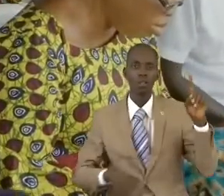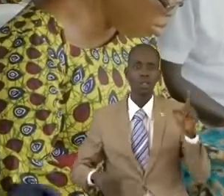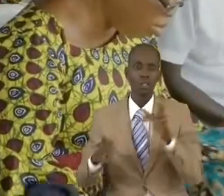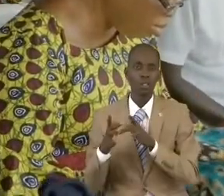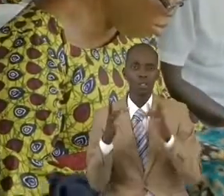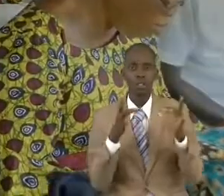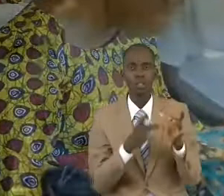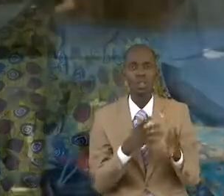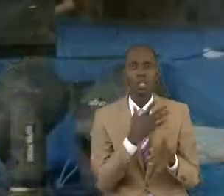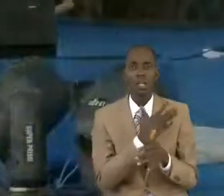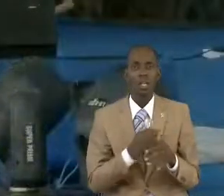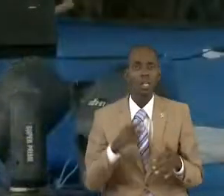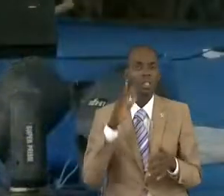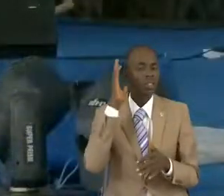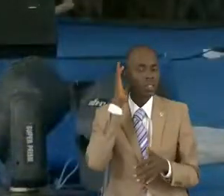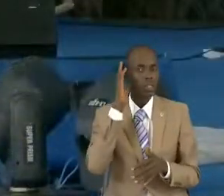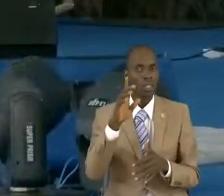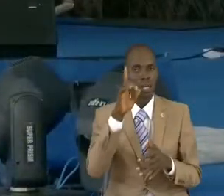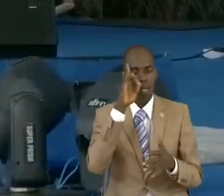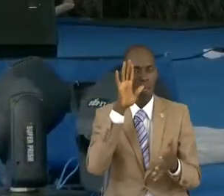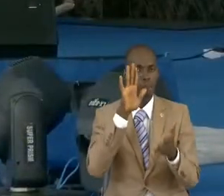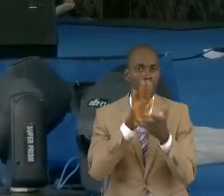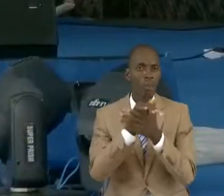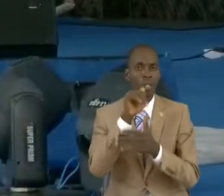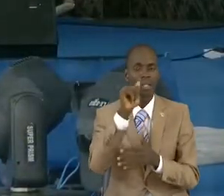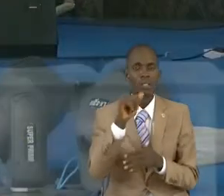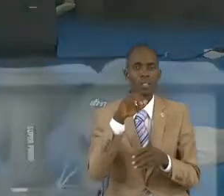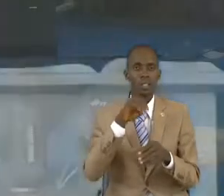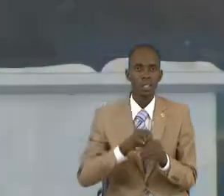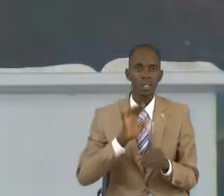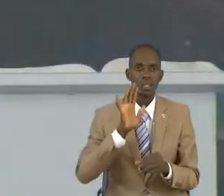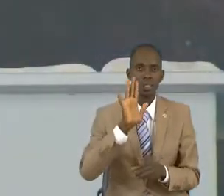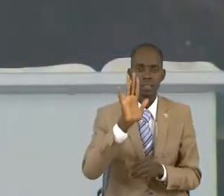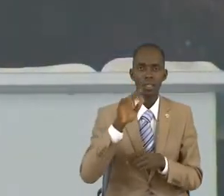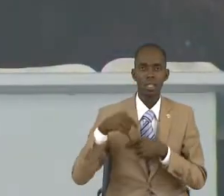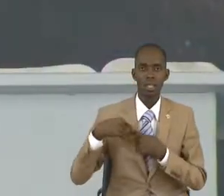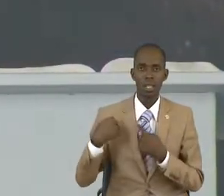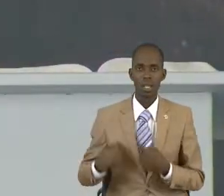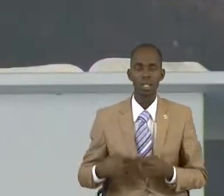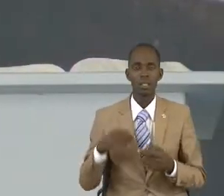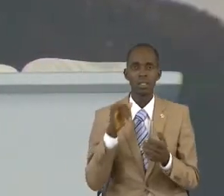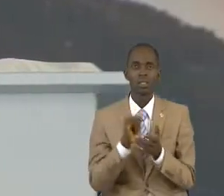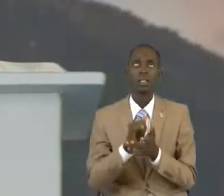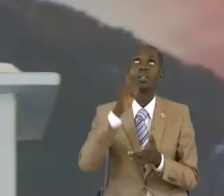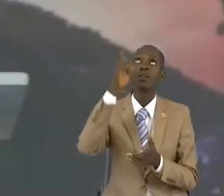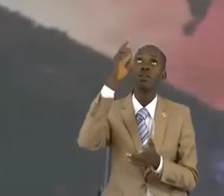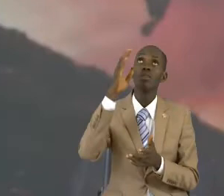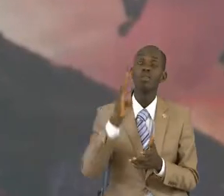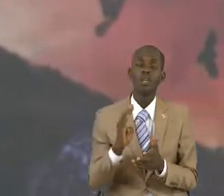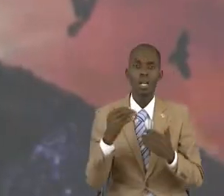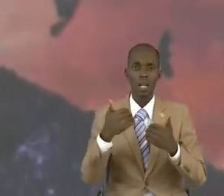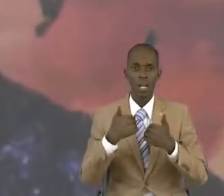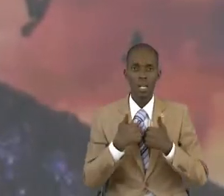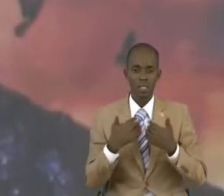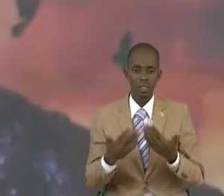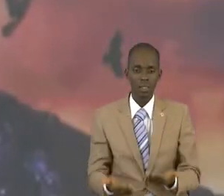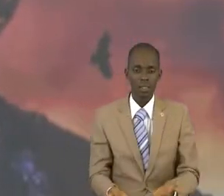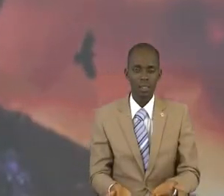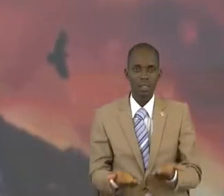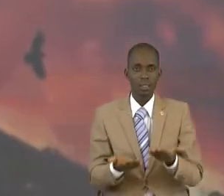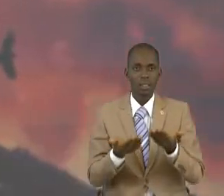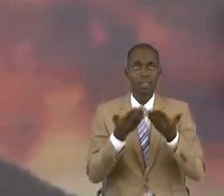shall believe in thine heart that God has raised